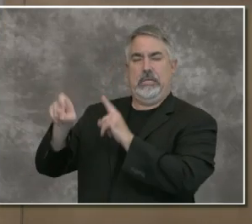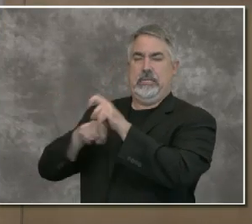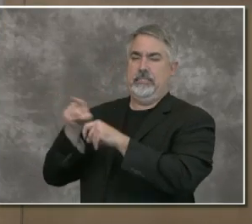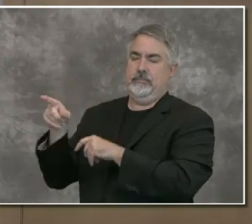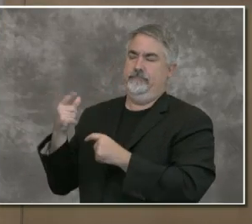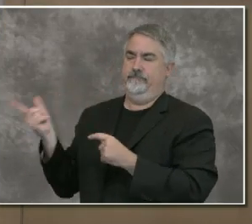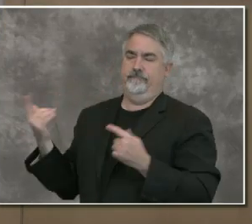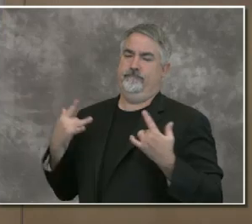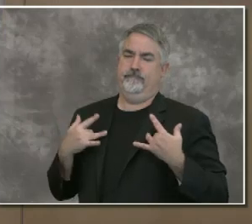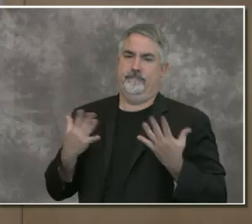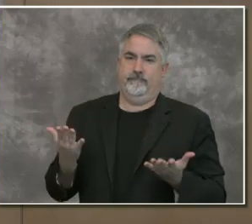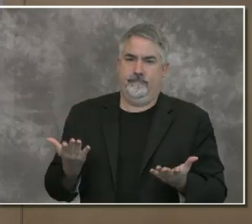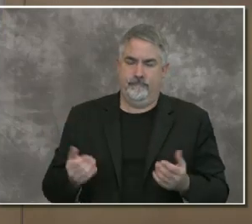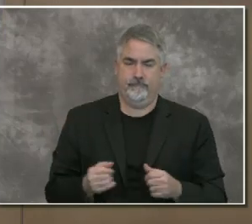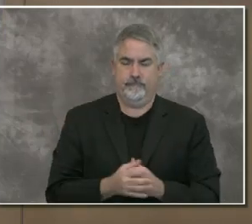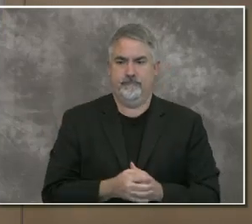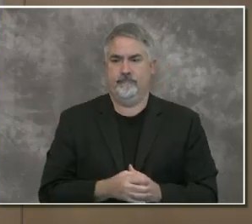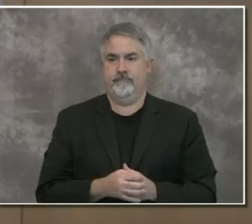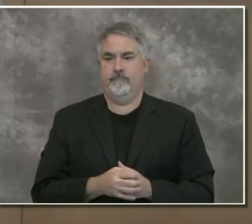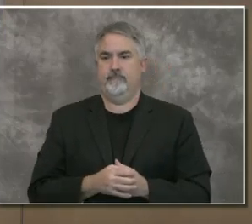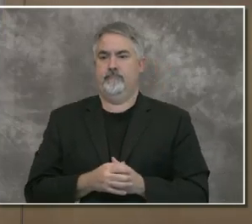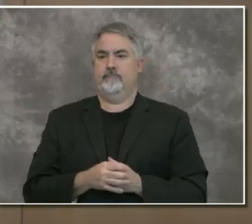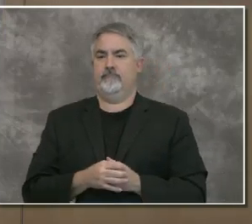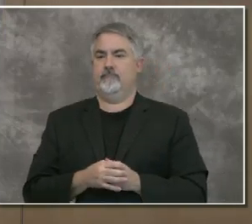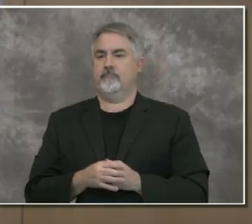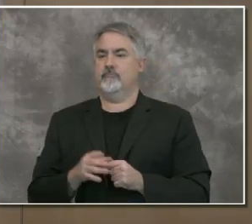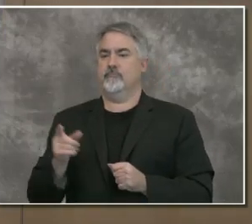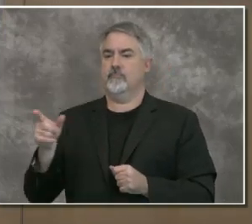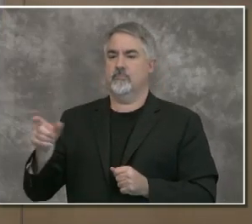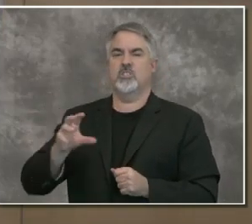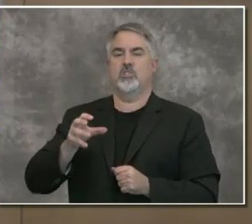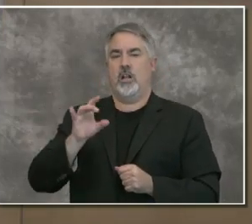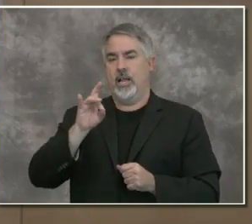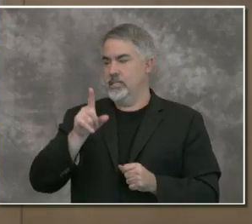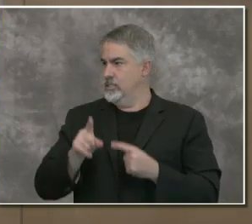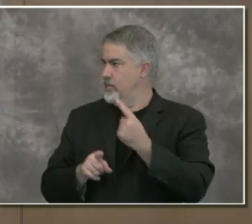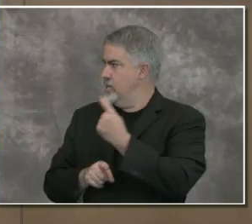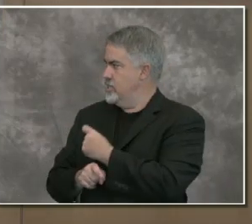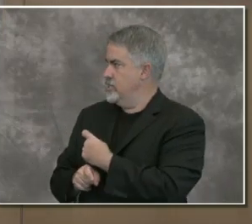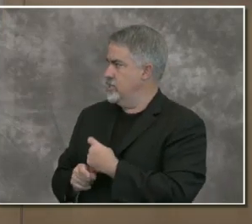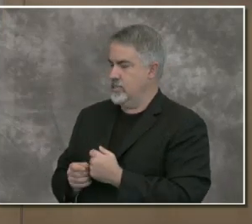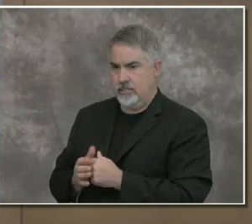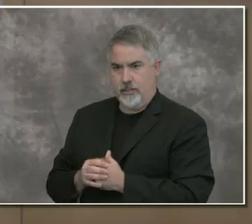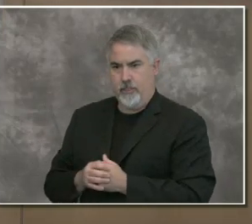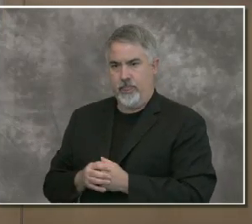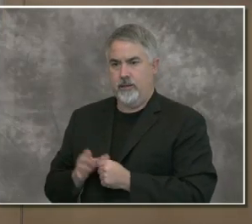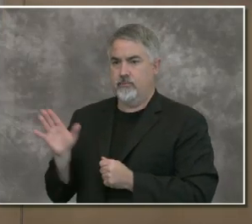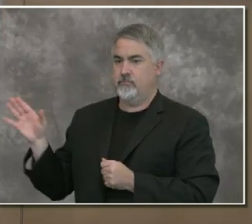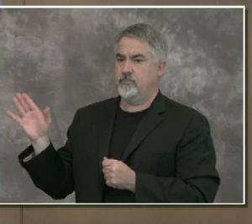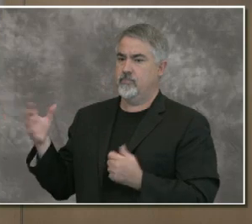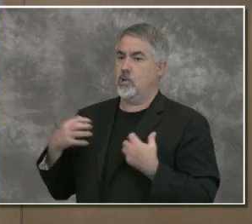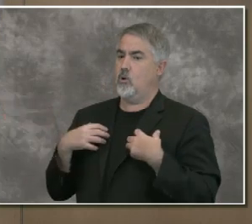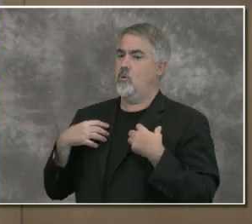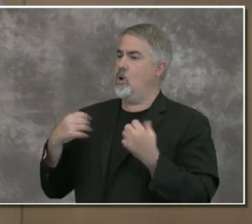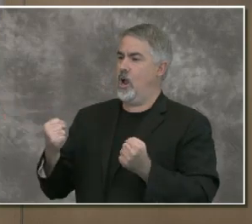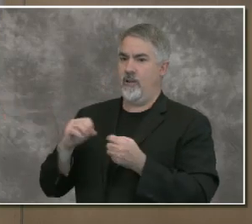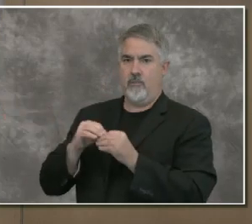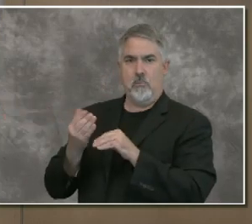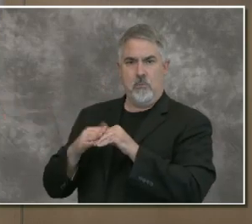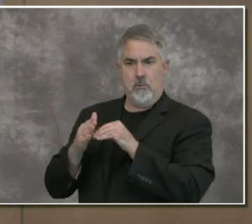question from David from Channel 8. Can you explain how your recovery number reported on your chart today relates